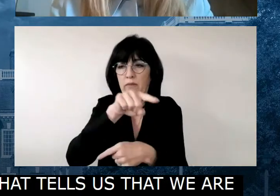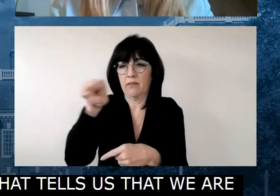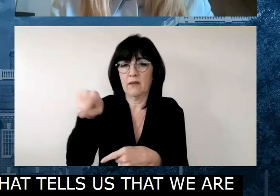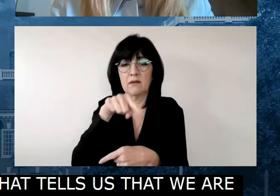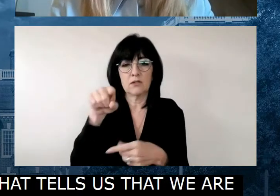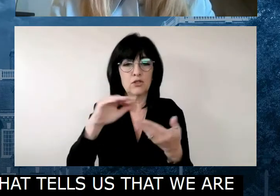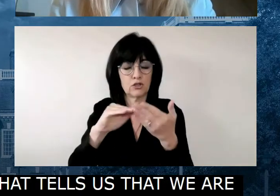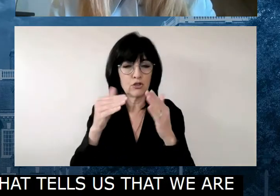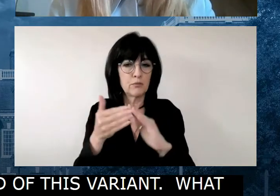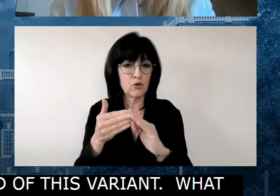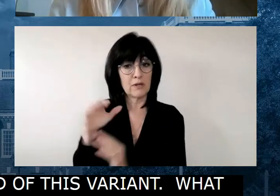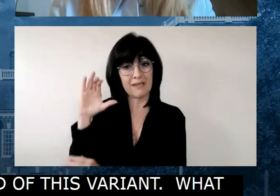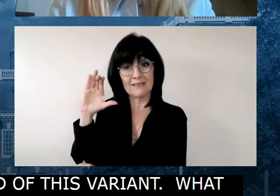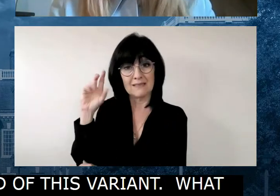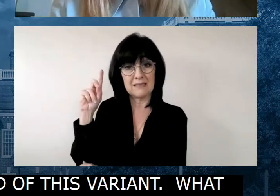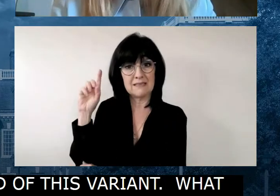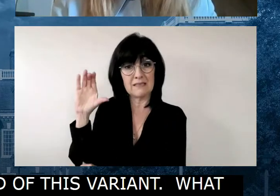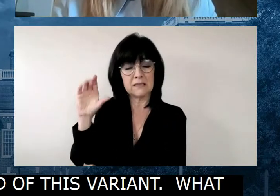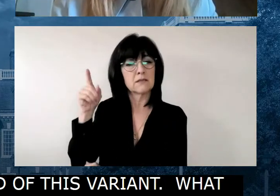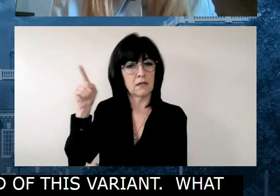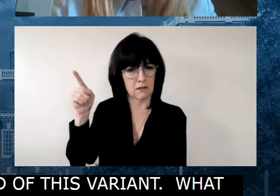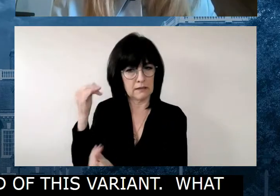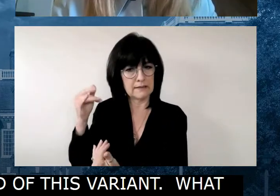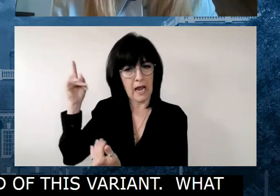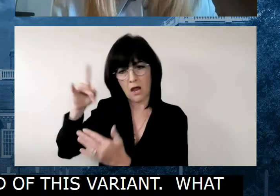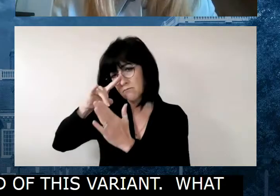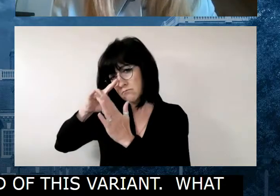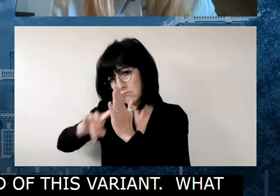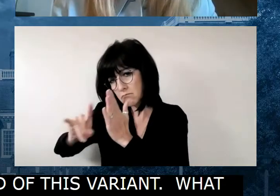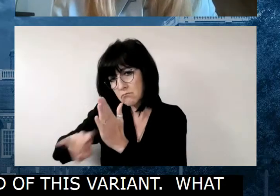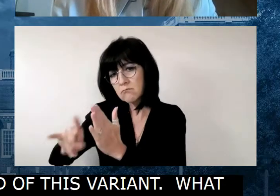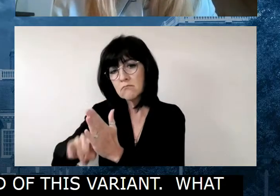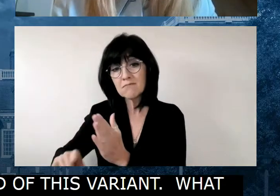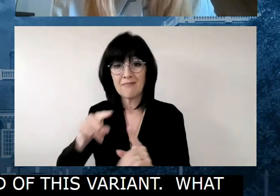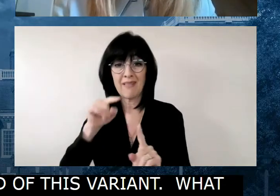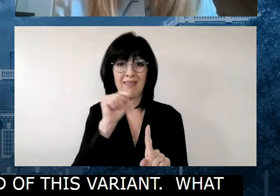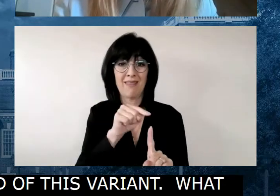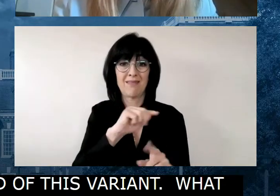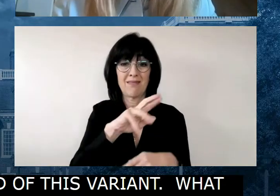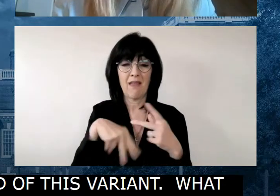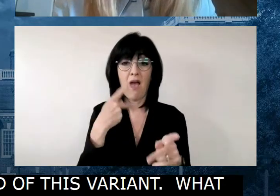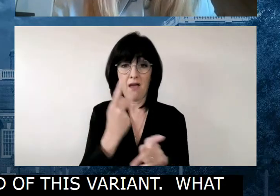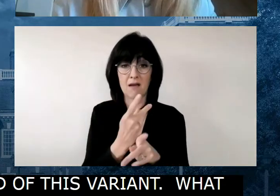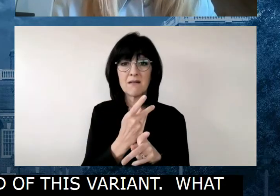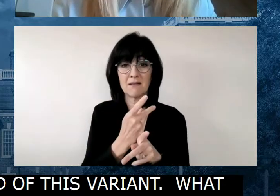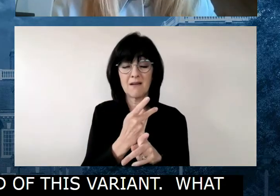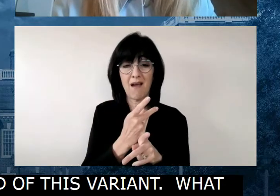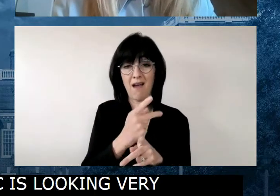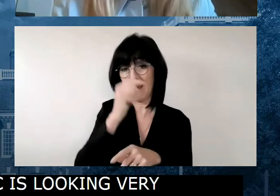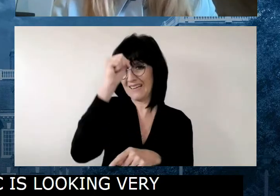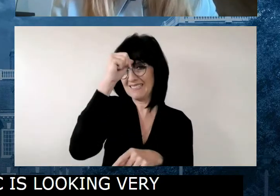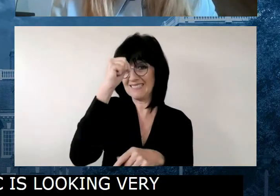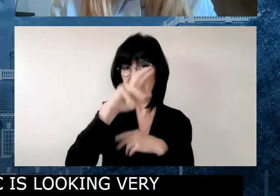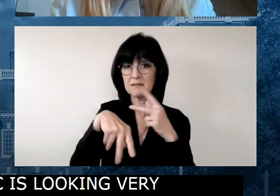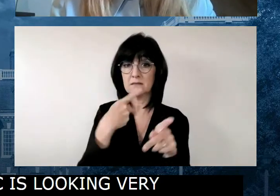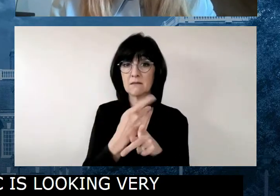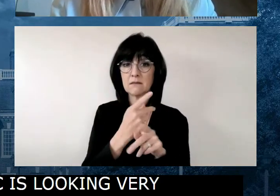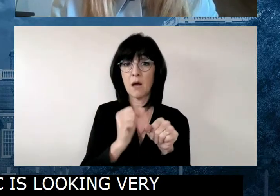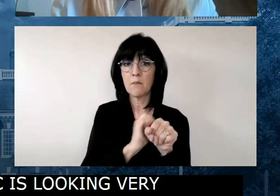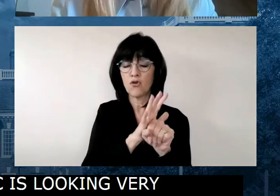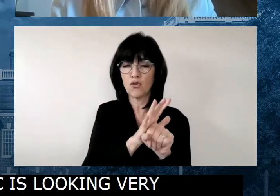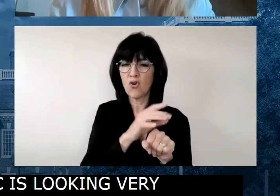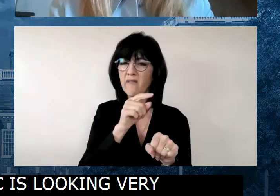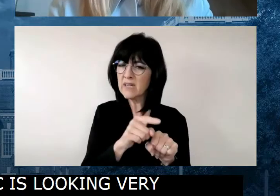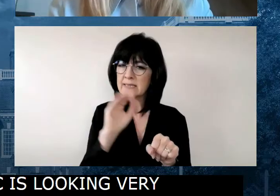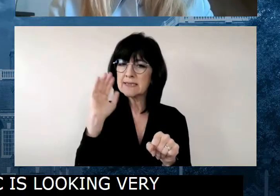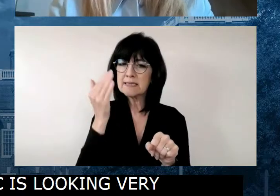at this variant. It does appear to be more contagious even than the UK variant, but we still need to